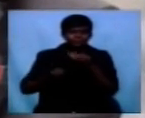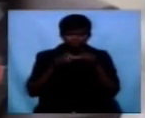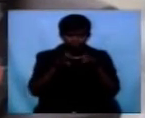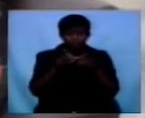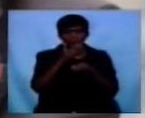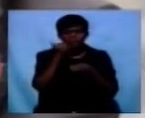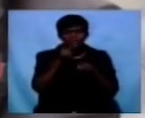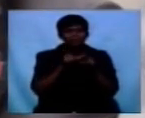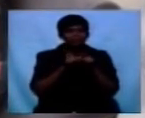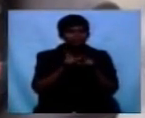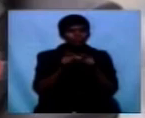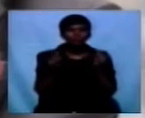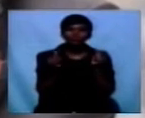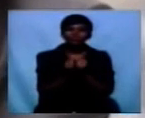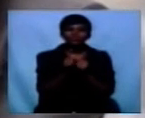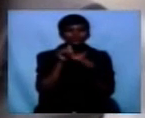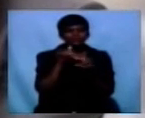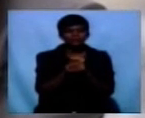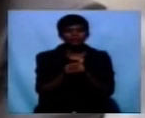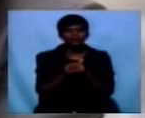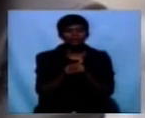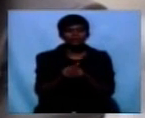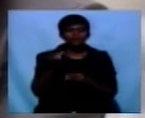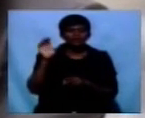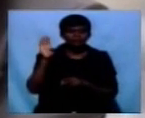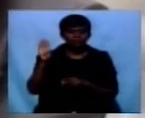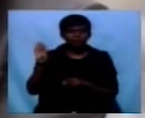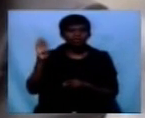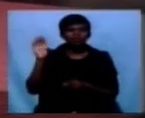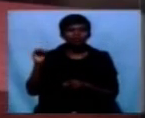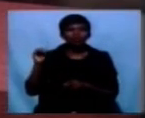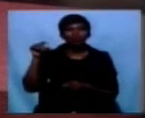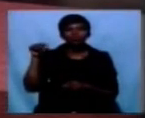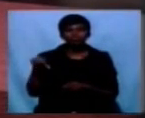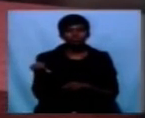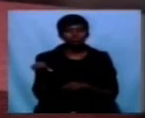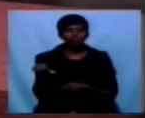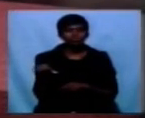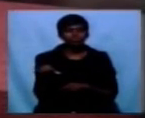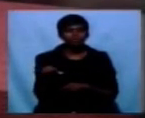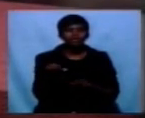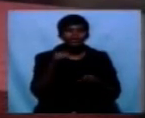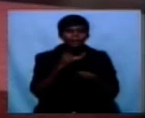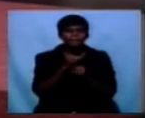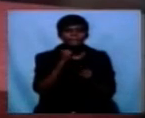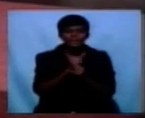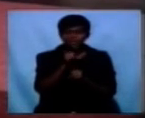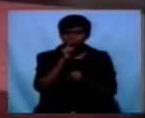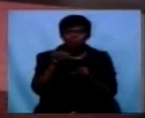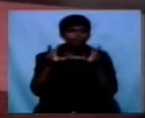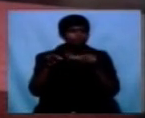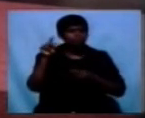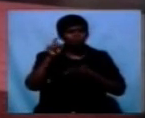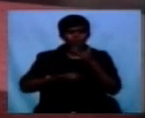must conform within the BOQ. So you standardize this now? We will make sure that no price